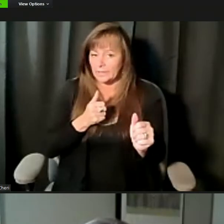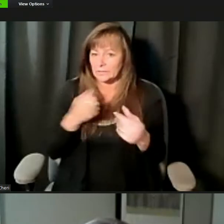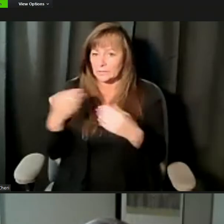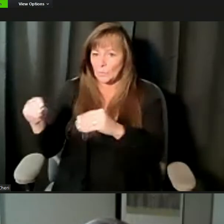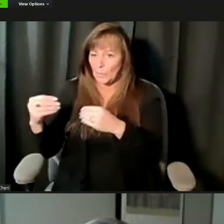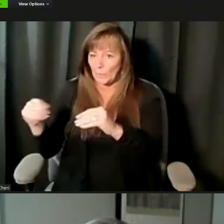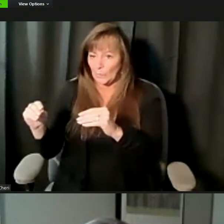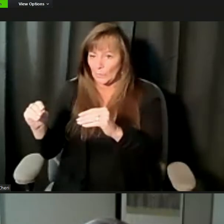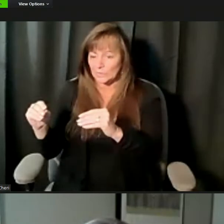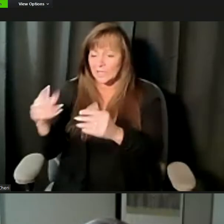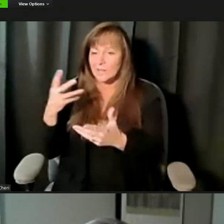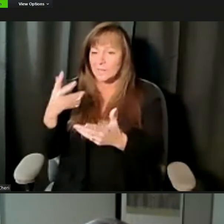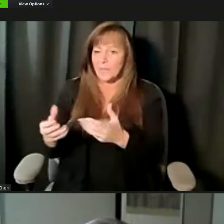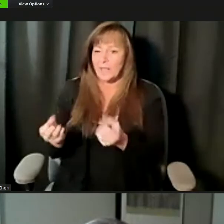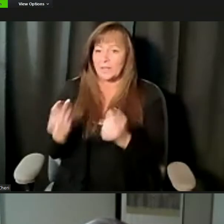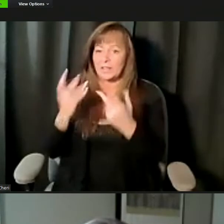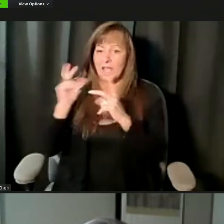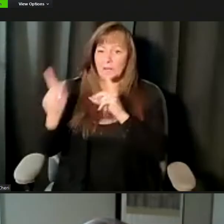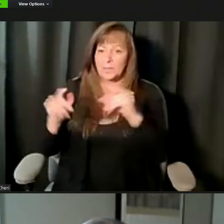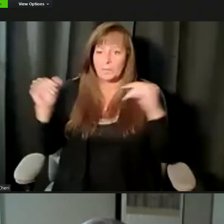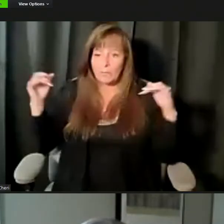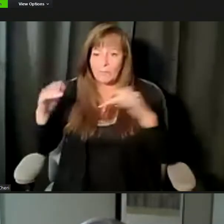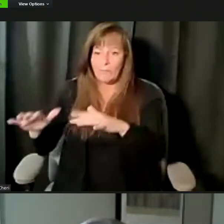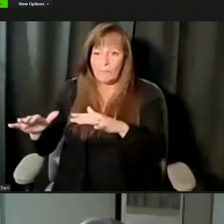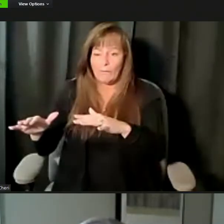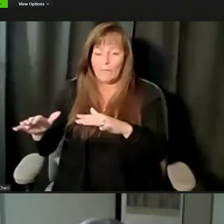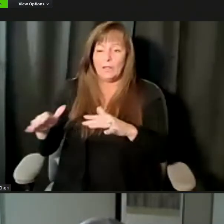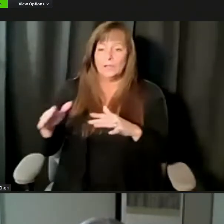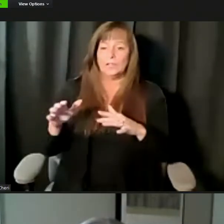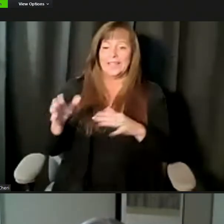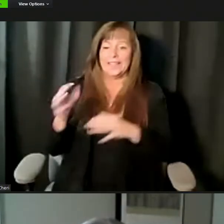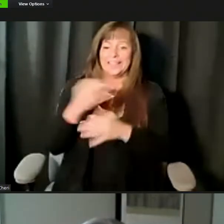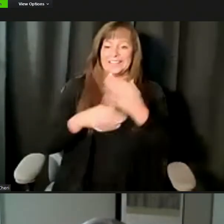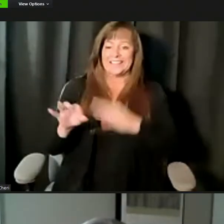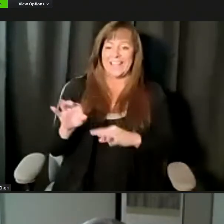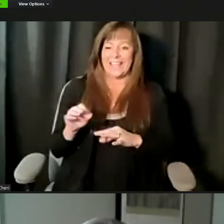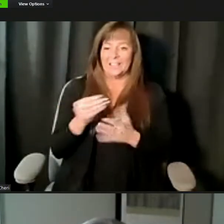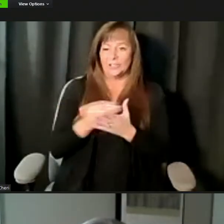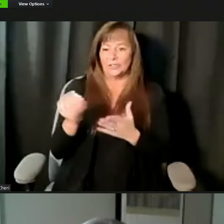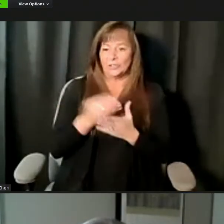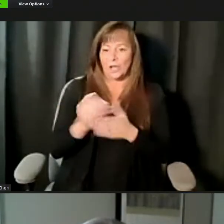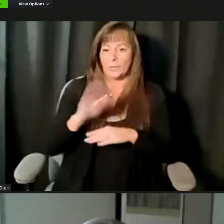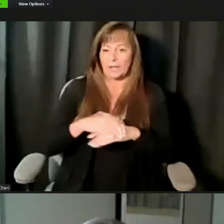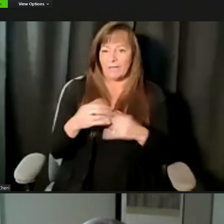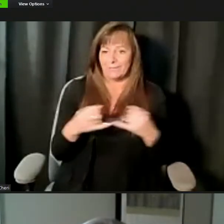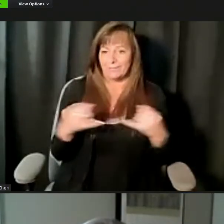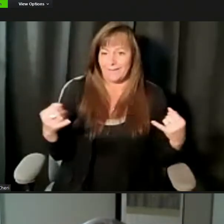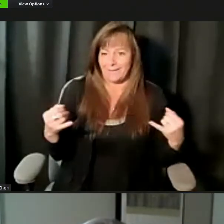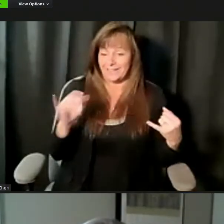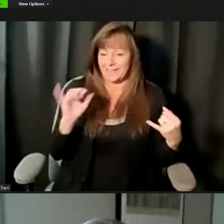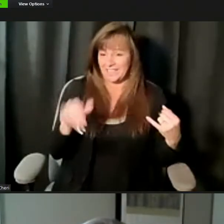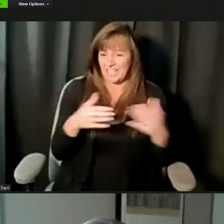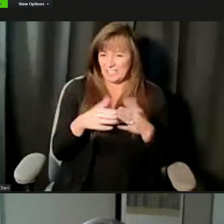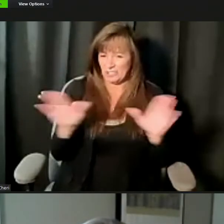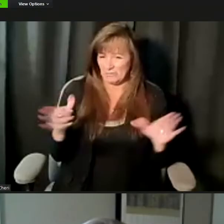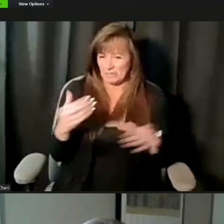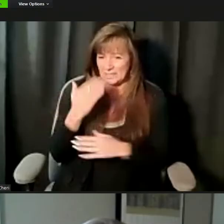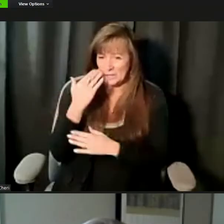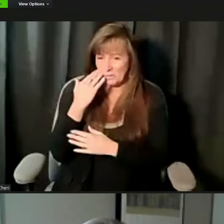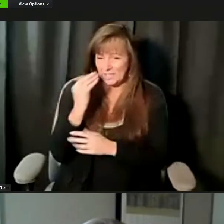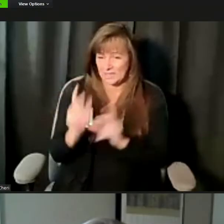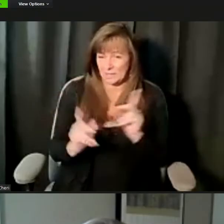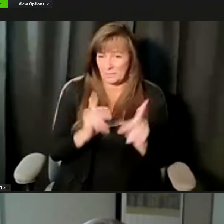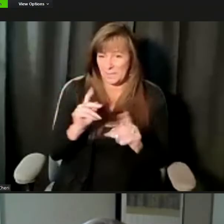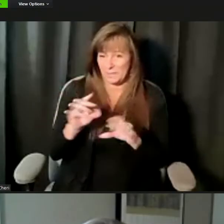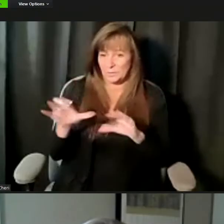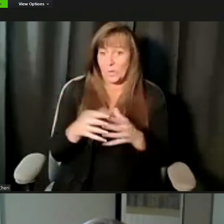stores that may be crowded and shopping online if you can. Is that just general knowing that people do